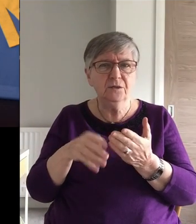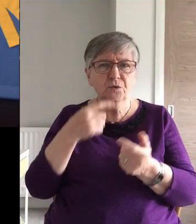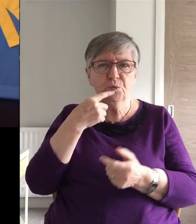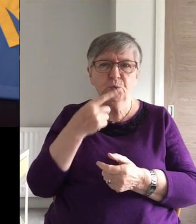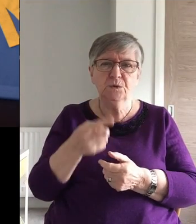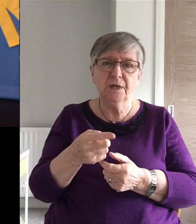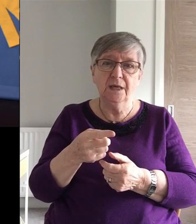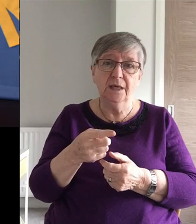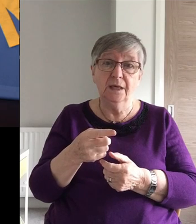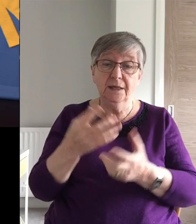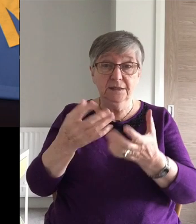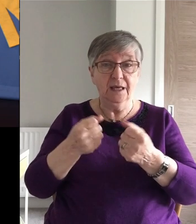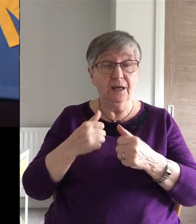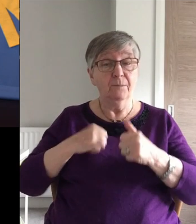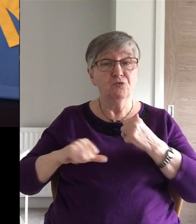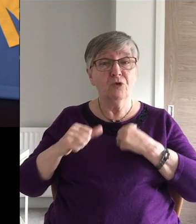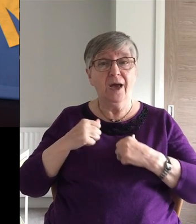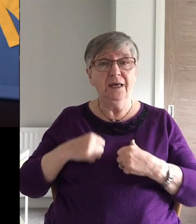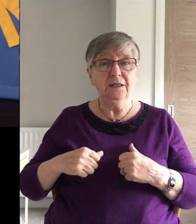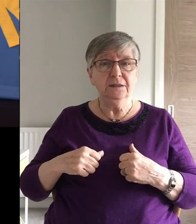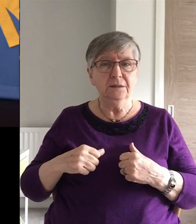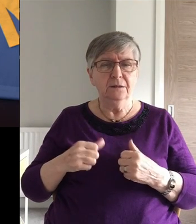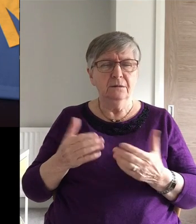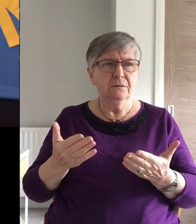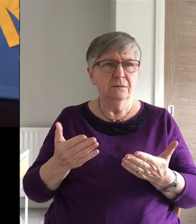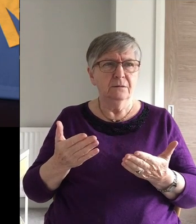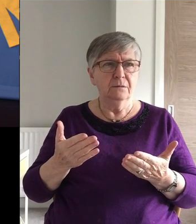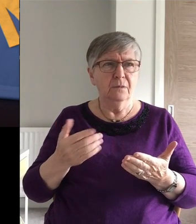strange to hear him say, take pride, when